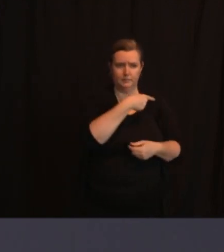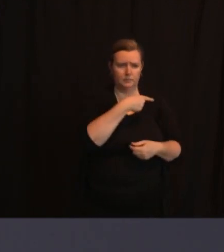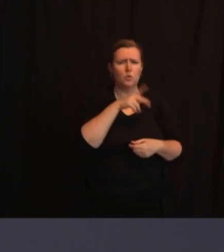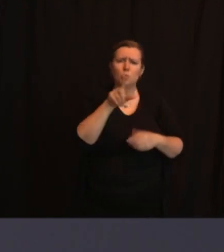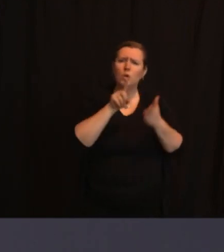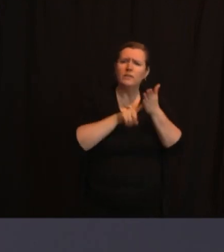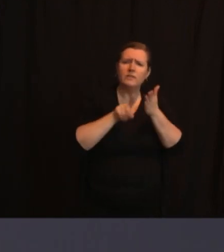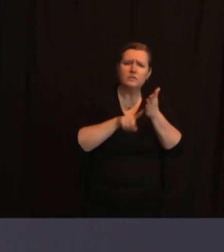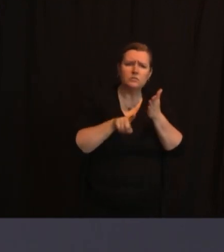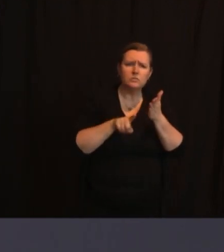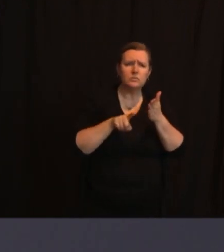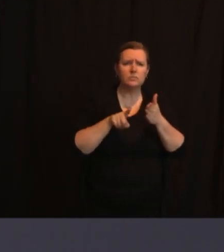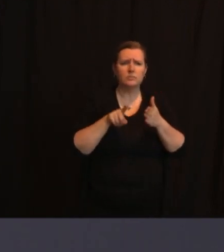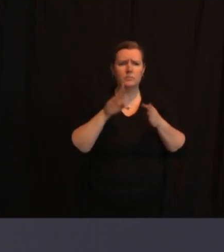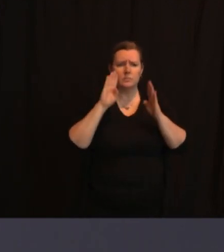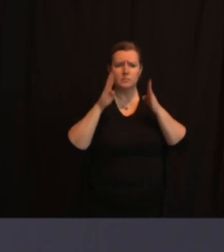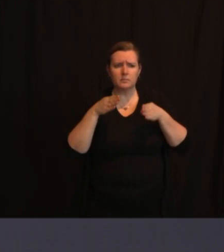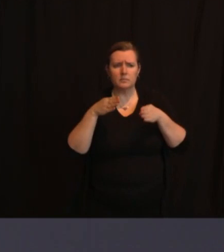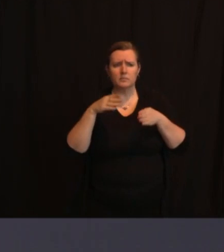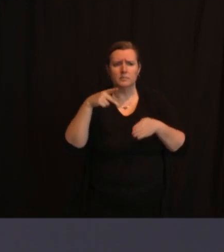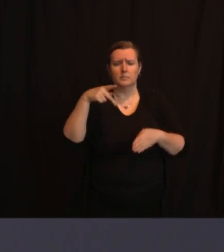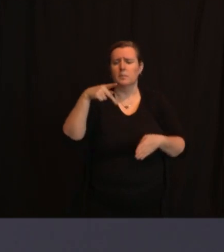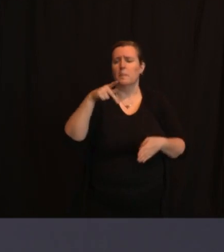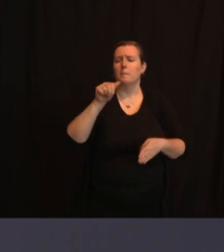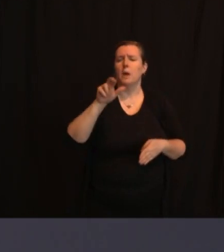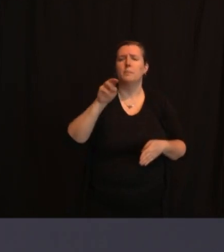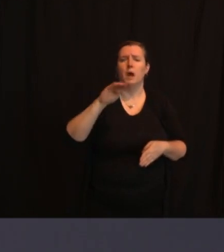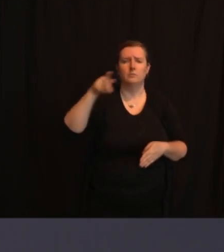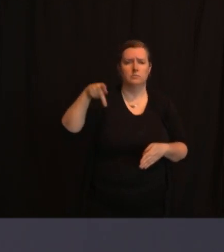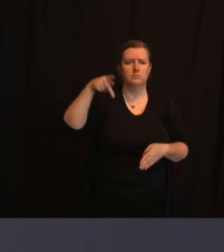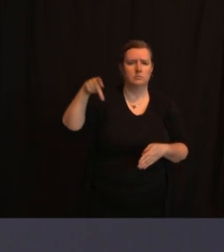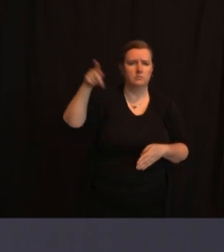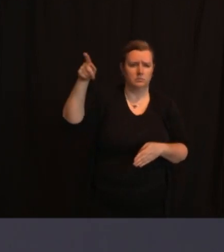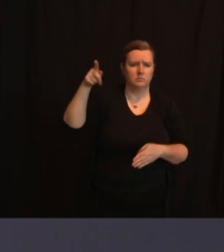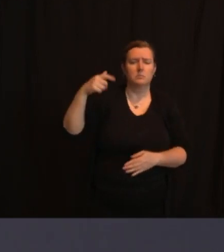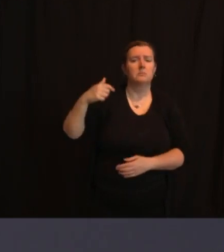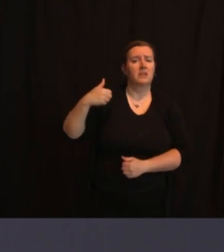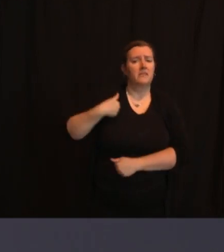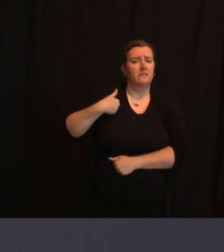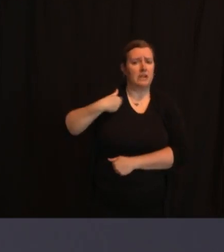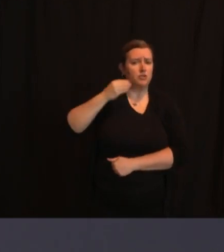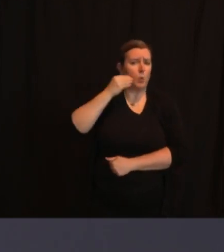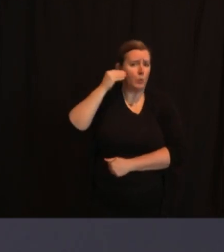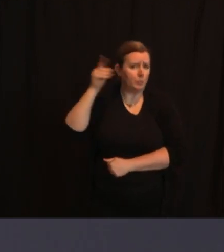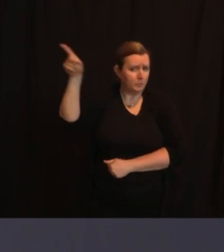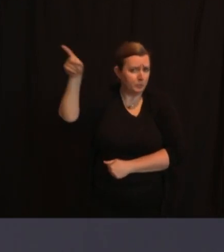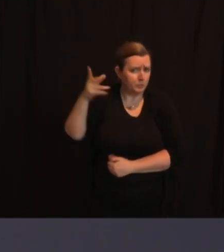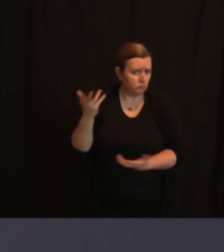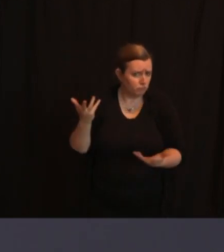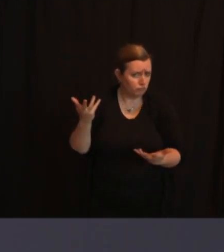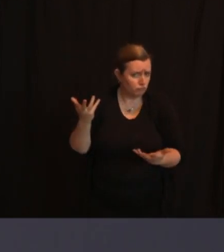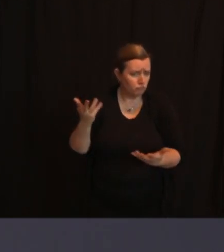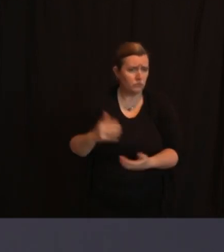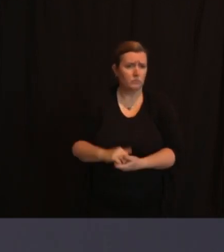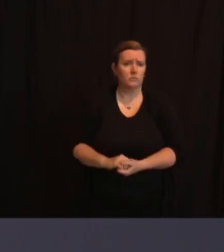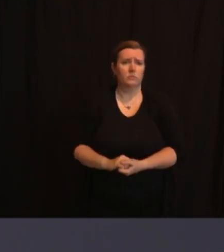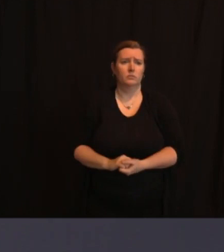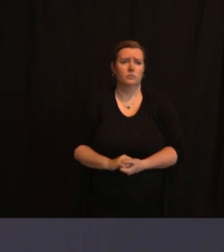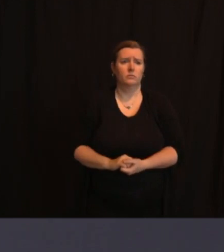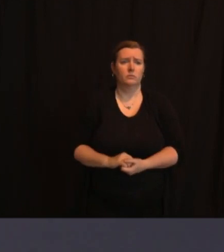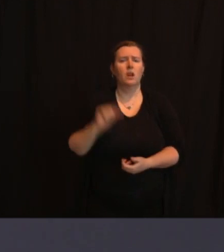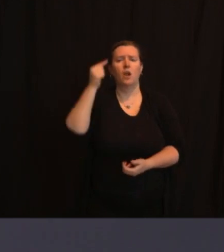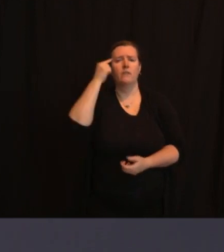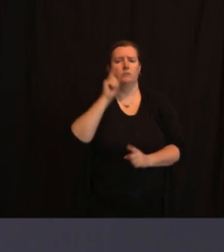you. I'll let Matt Platkin, who's here with us, address that. In terms of the specific inside of the CARES Act, I'll let